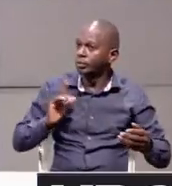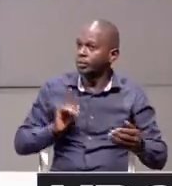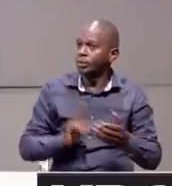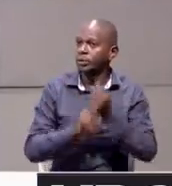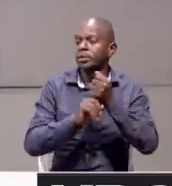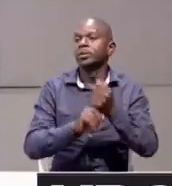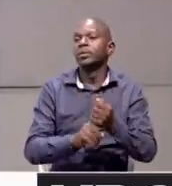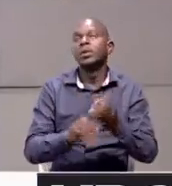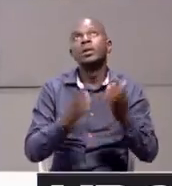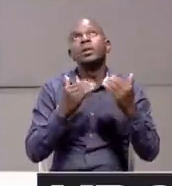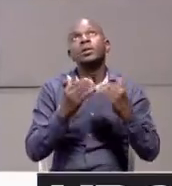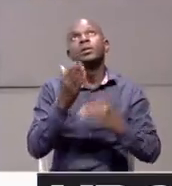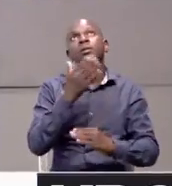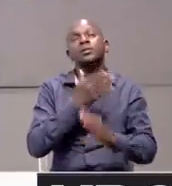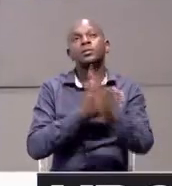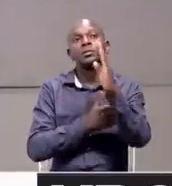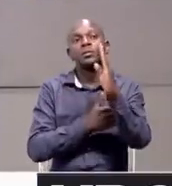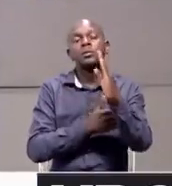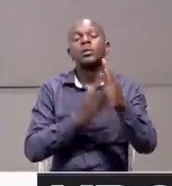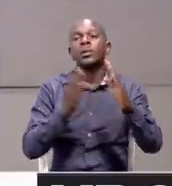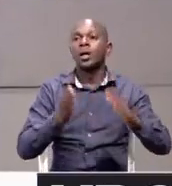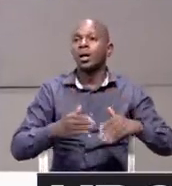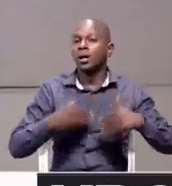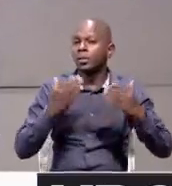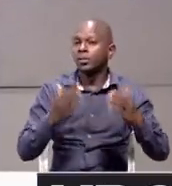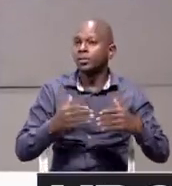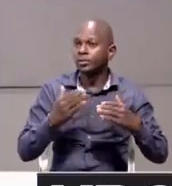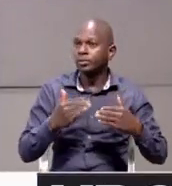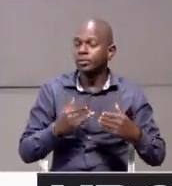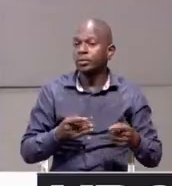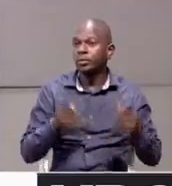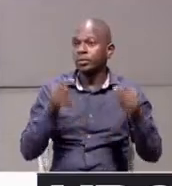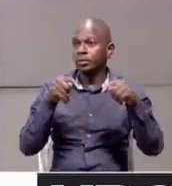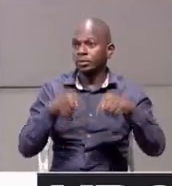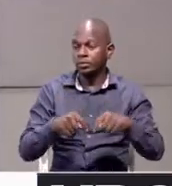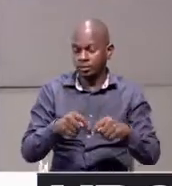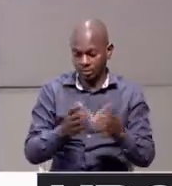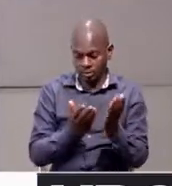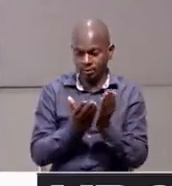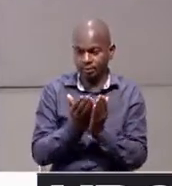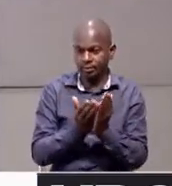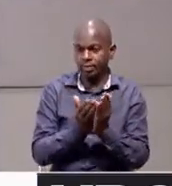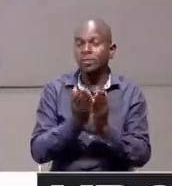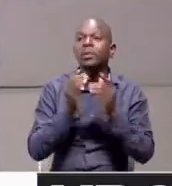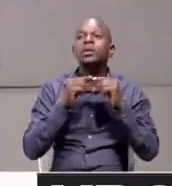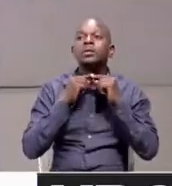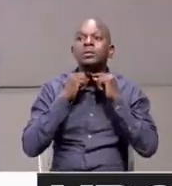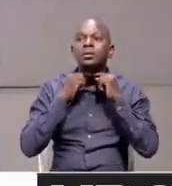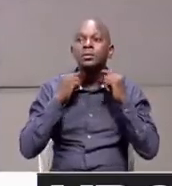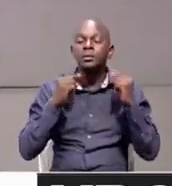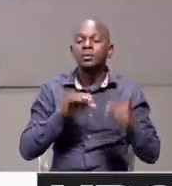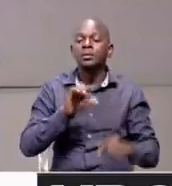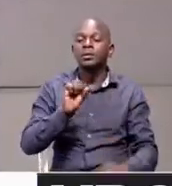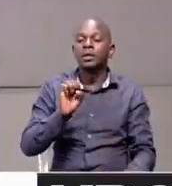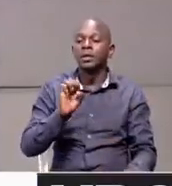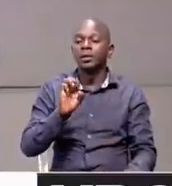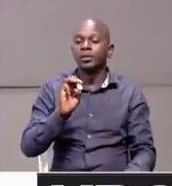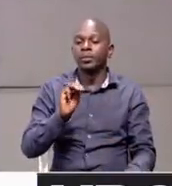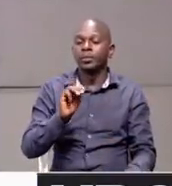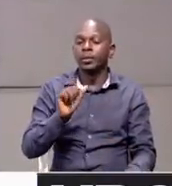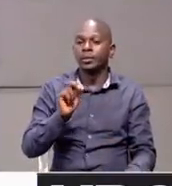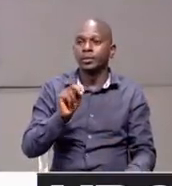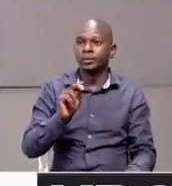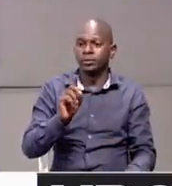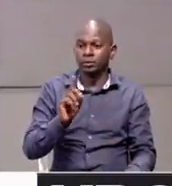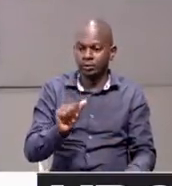said thank you to God. We are glad that today we had Mass and Reverend Father Semanda Martin